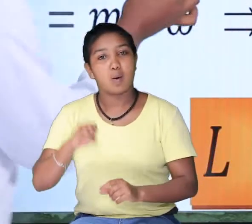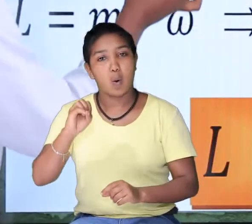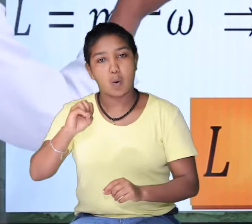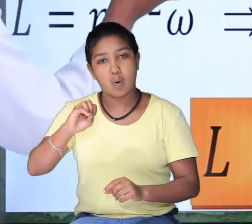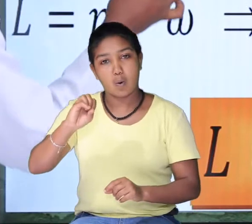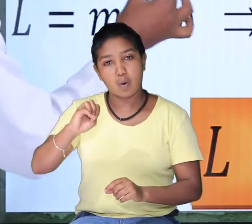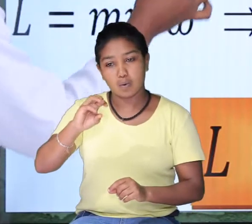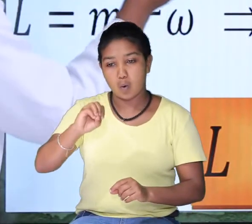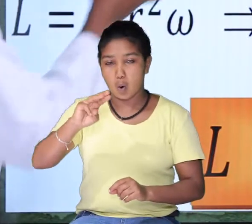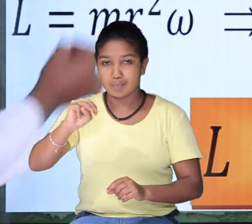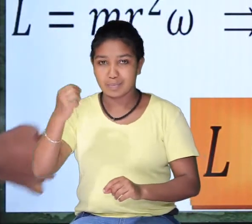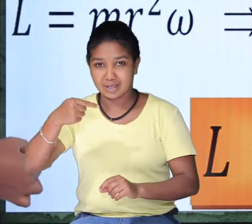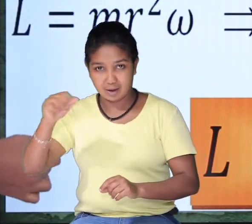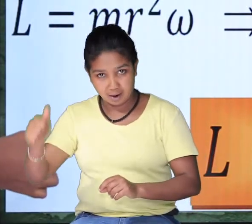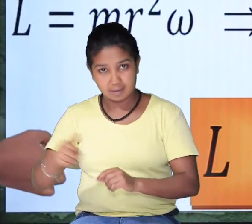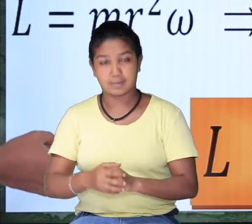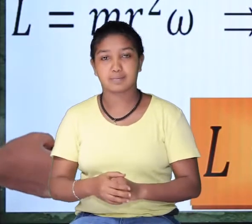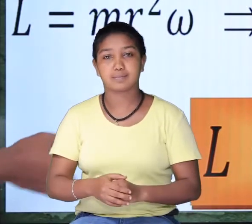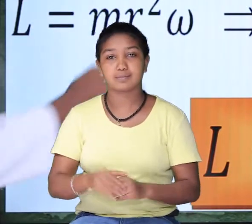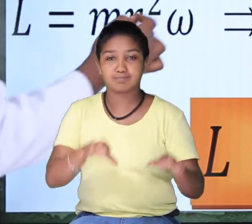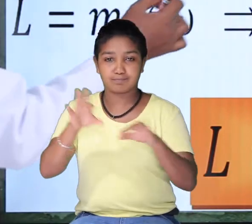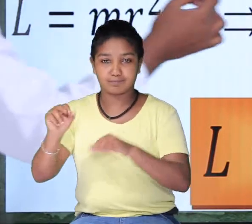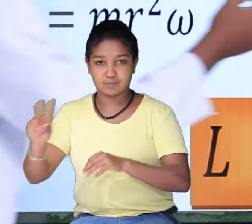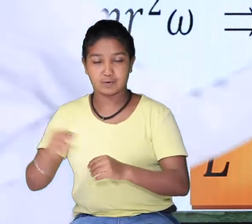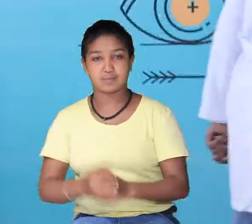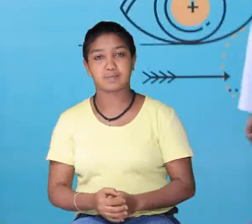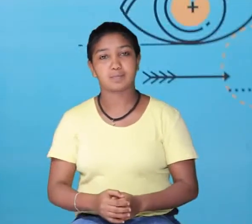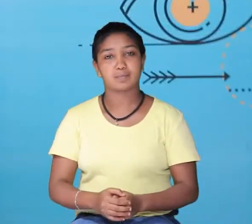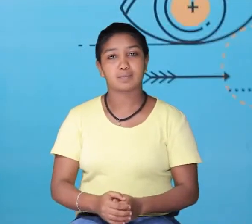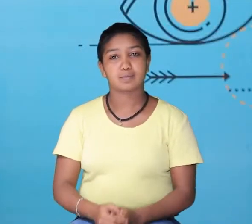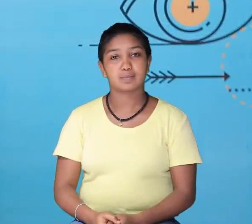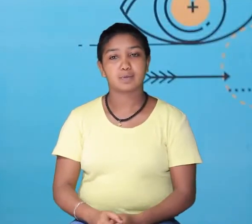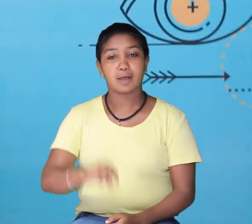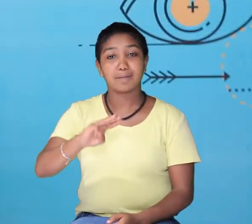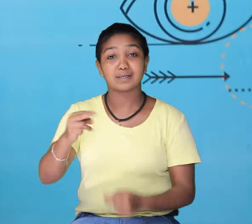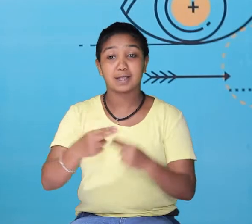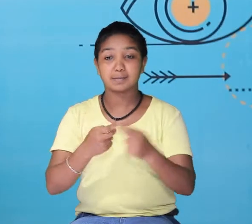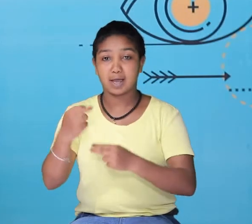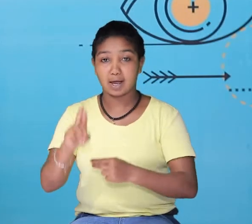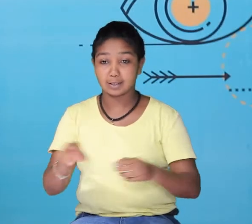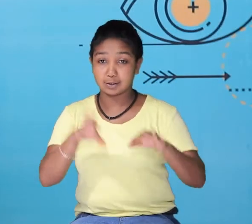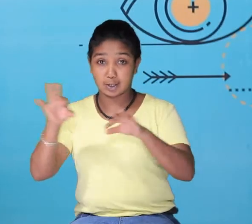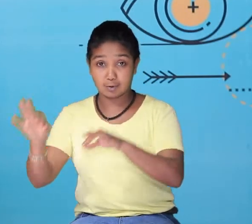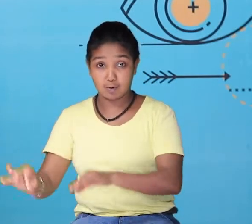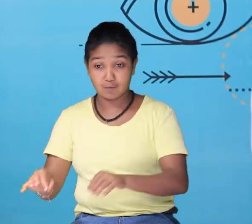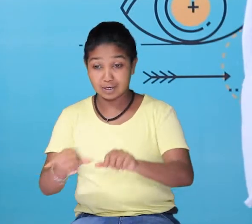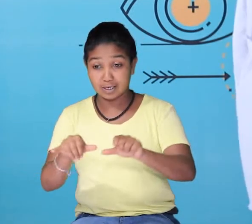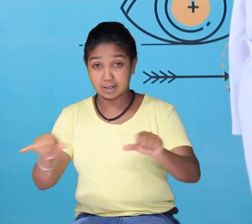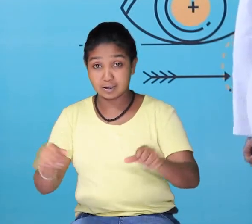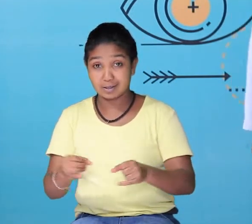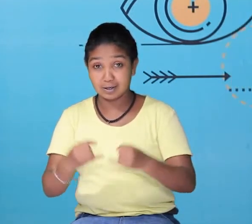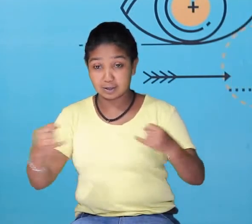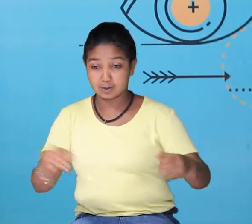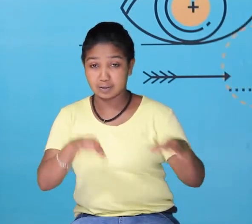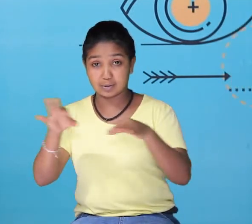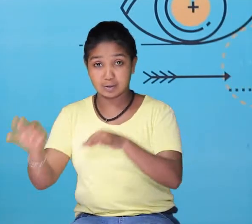it's possible to substitute on the velocity v as what? Mass times r. Instead of the linear velocity, it's possible